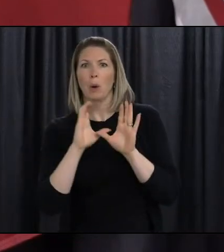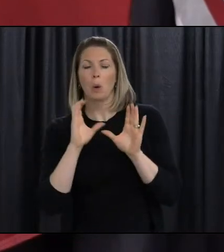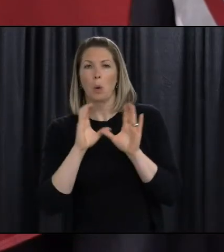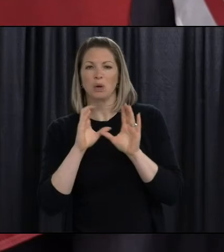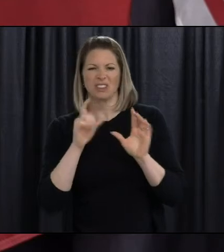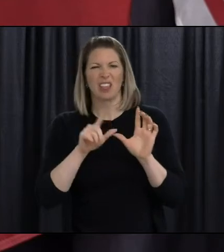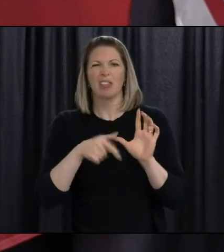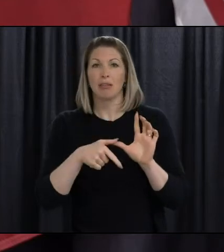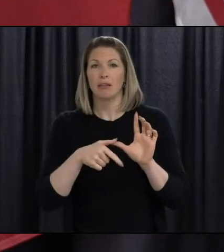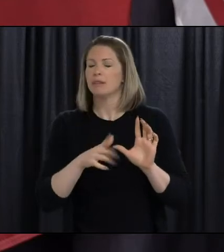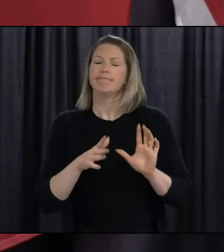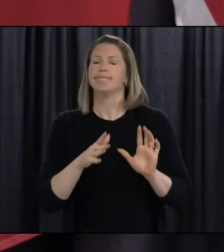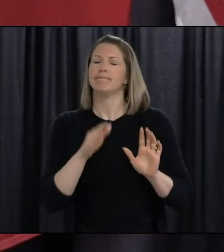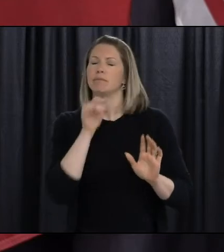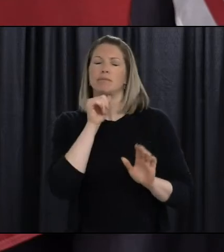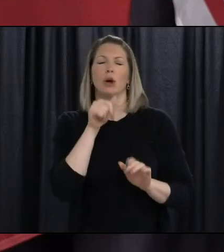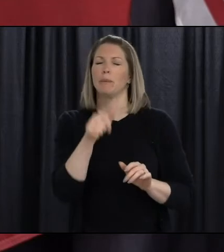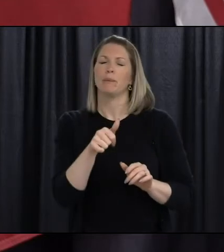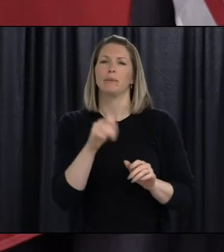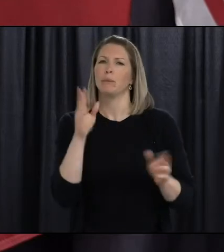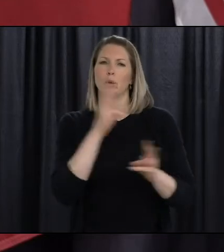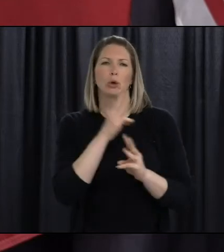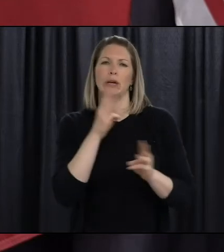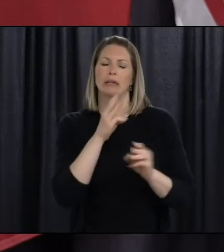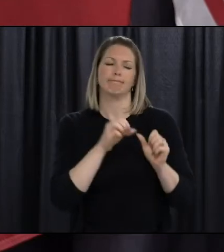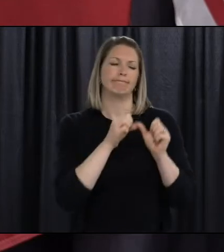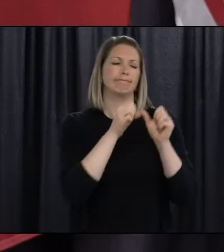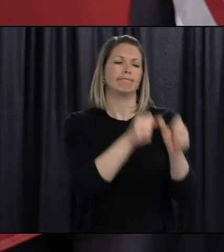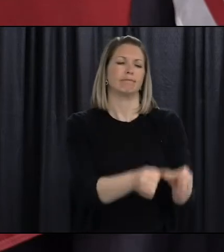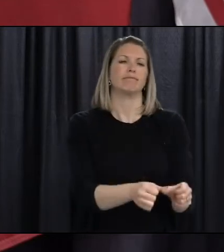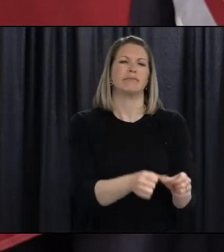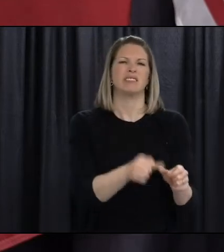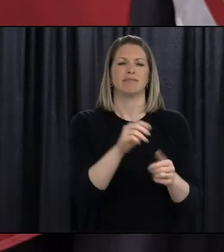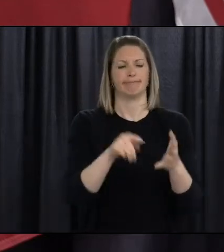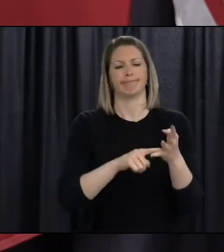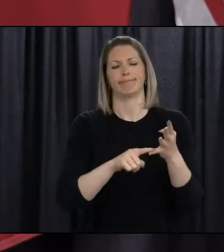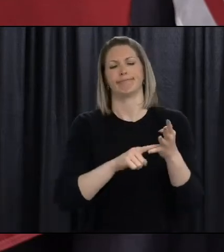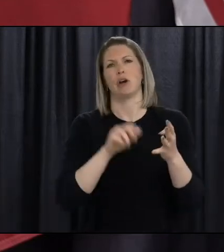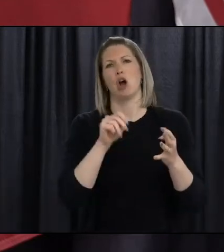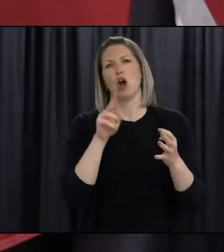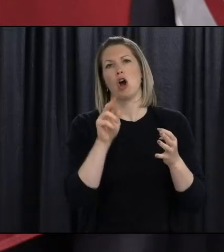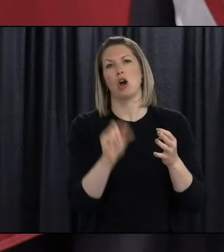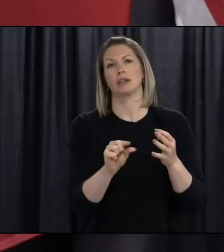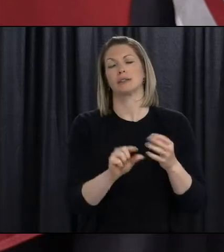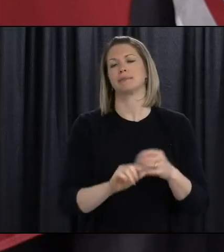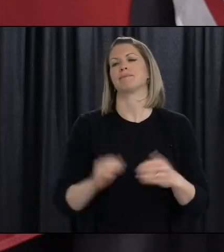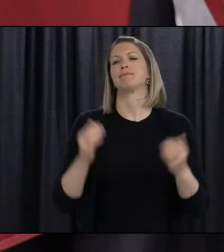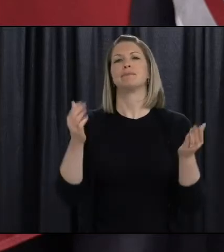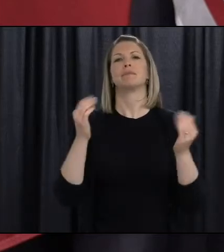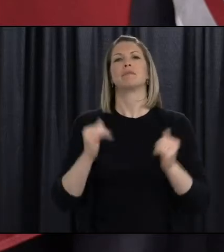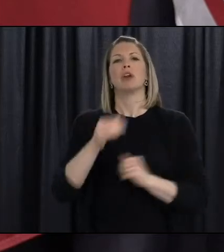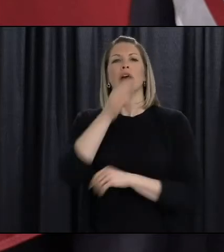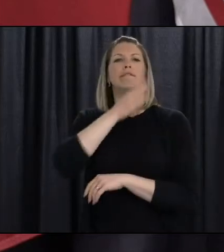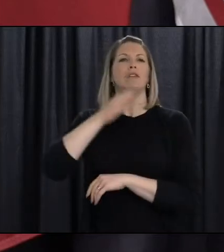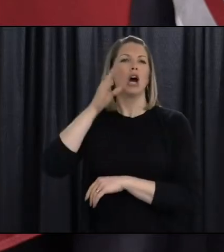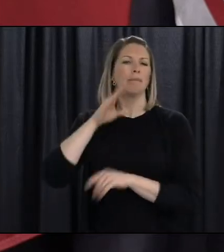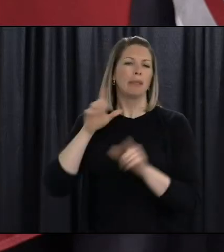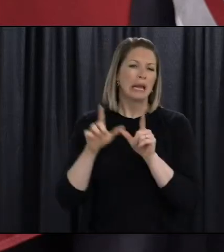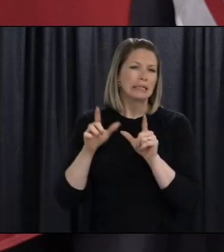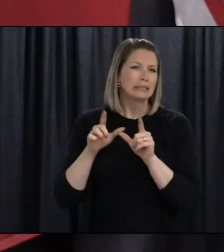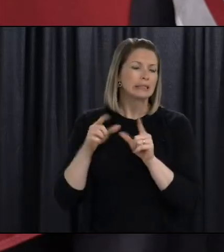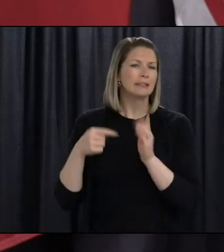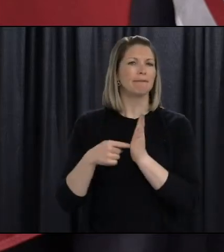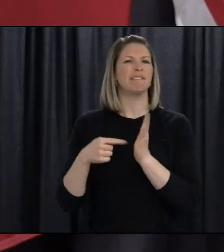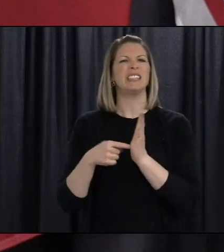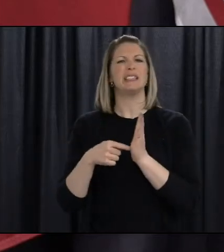or elimination of fees in a variety of areas like aquaculture license fees, as an example. Crown